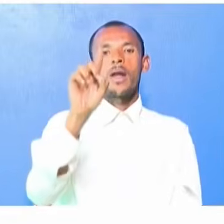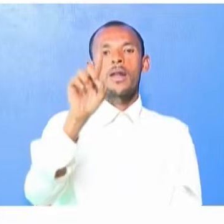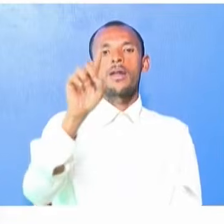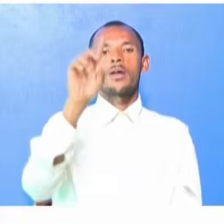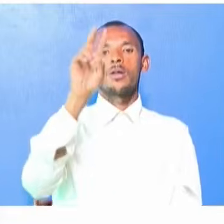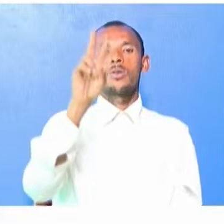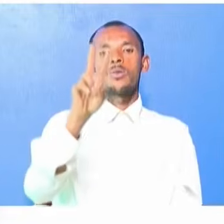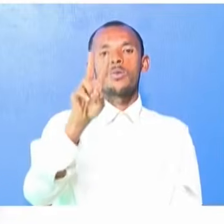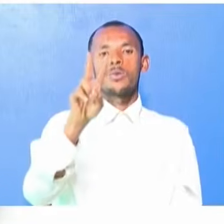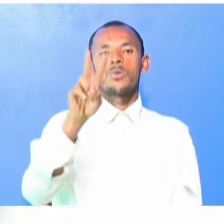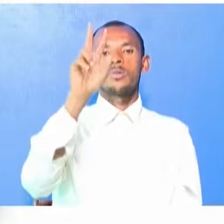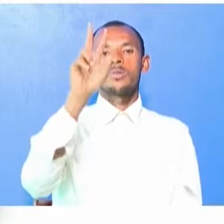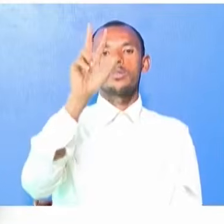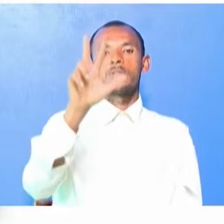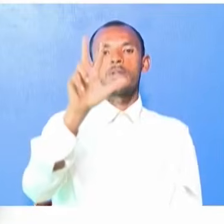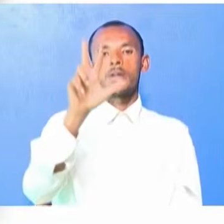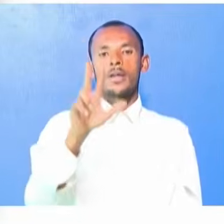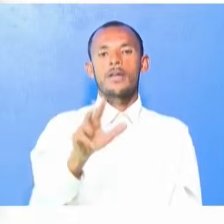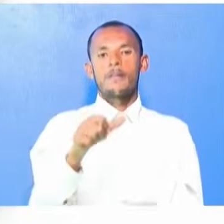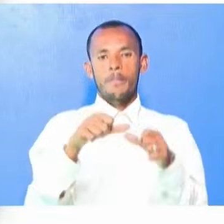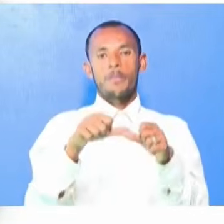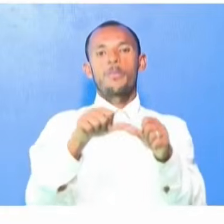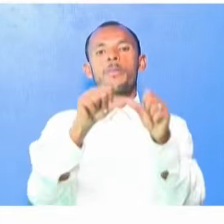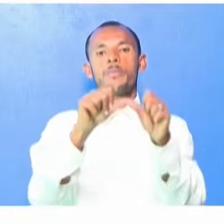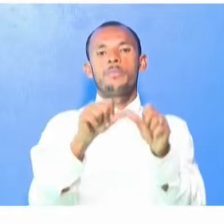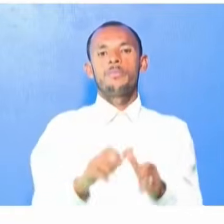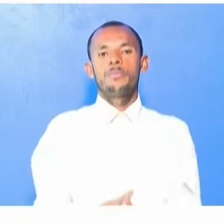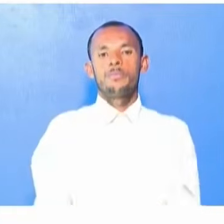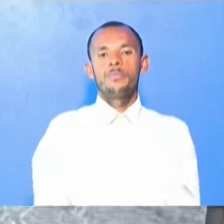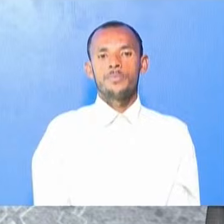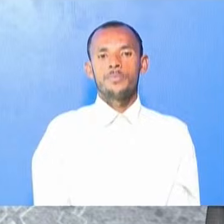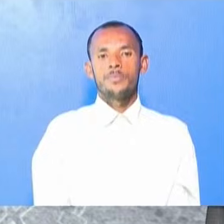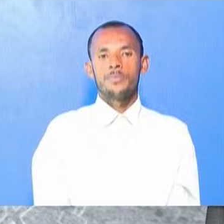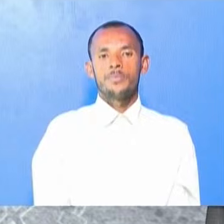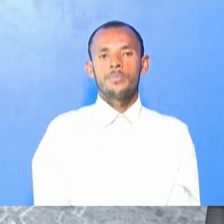2, 3, and so on.